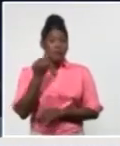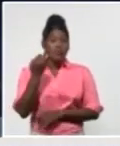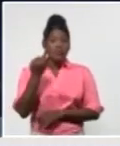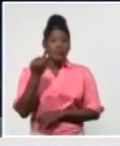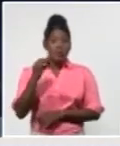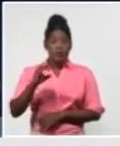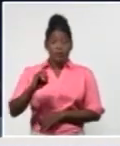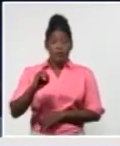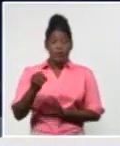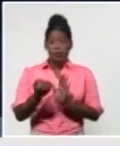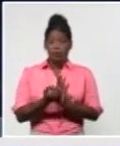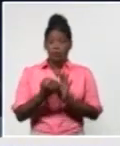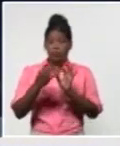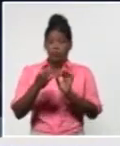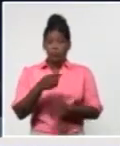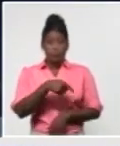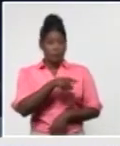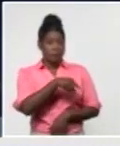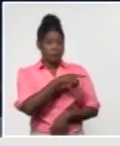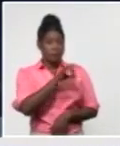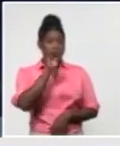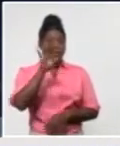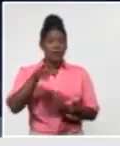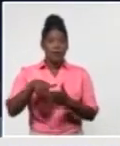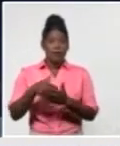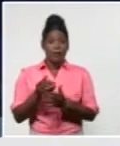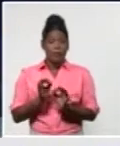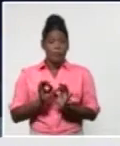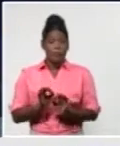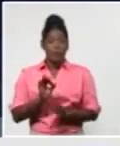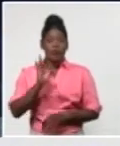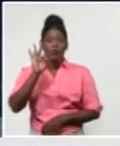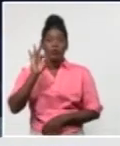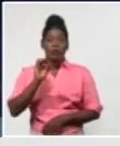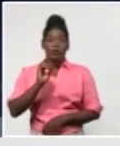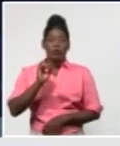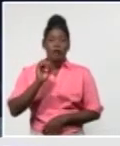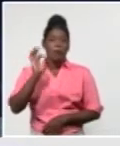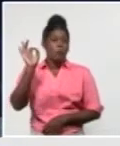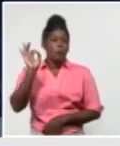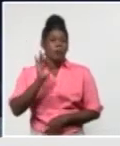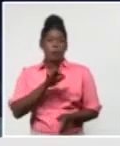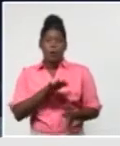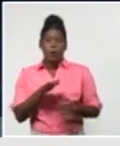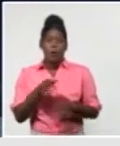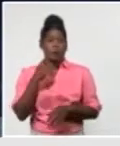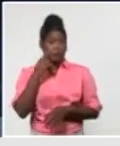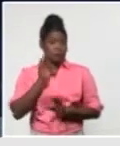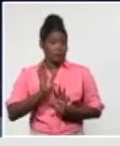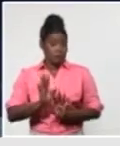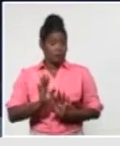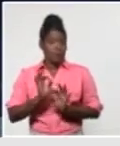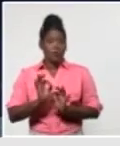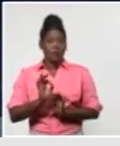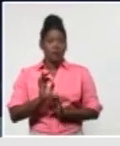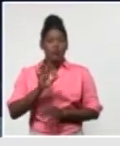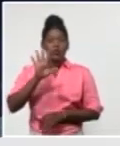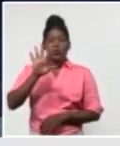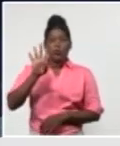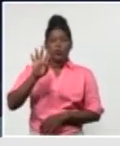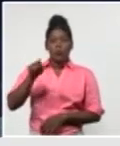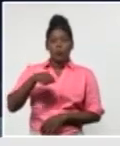days. Of the 70 diagnosed cases diagnosed in the last 15 days, 80%, notice the difference between